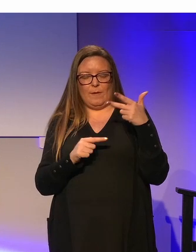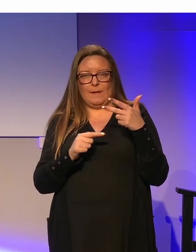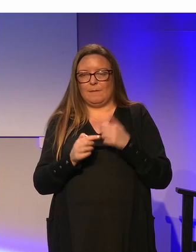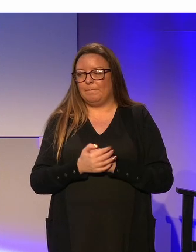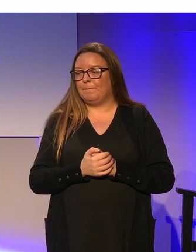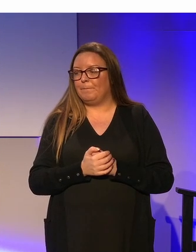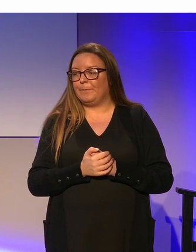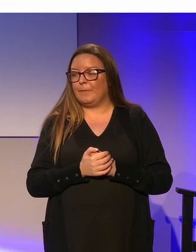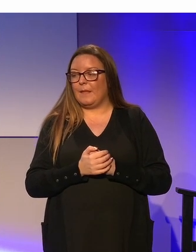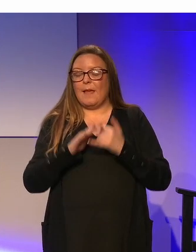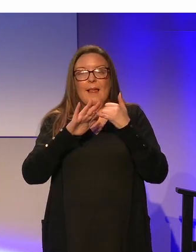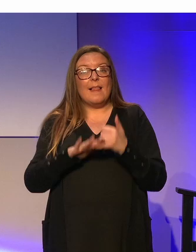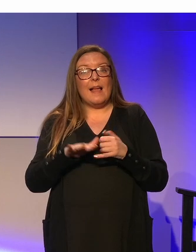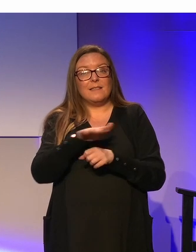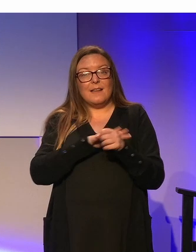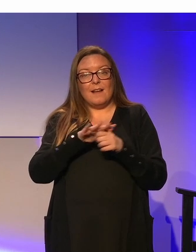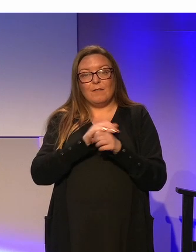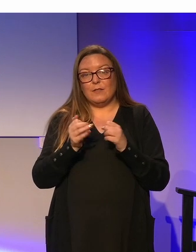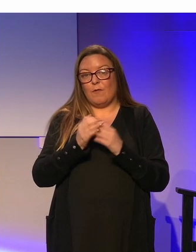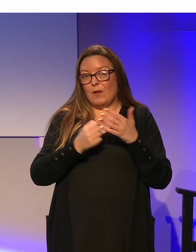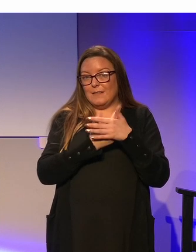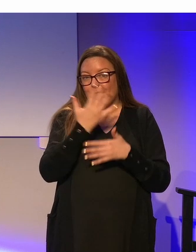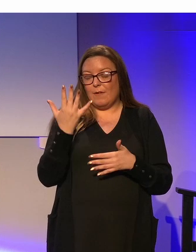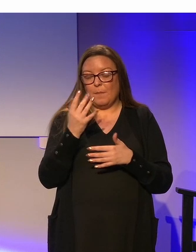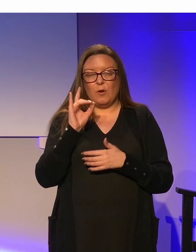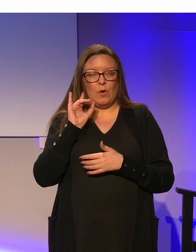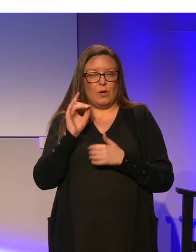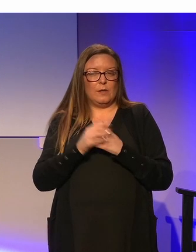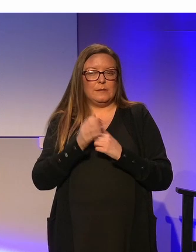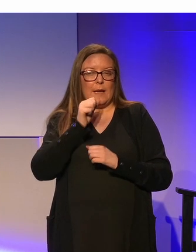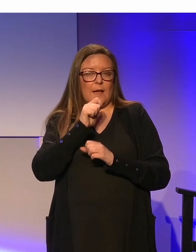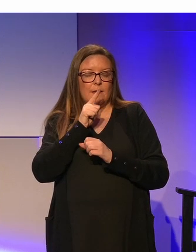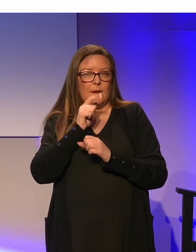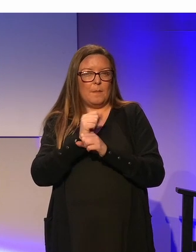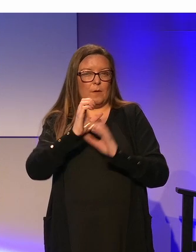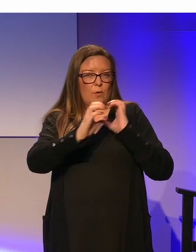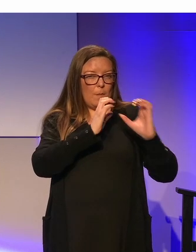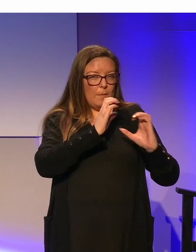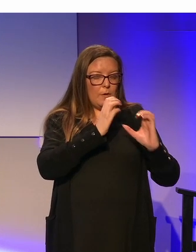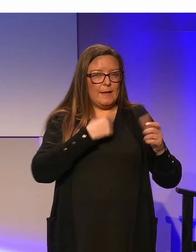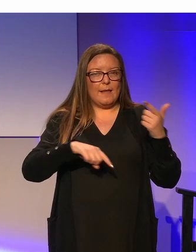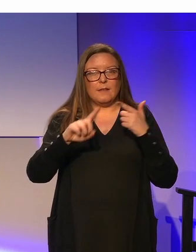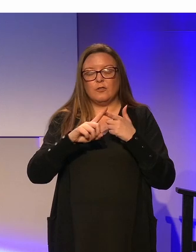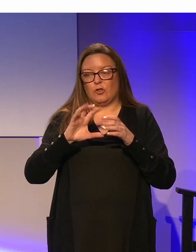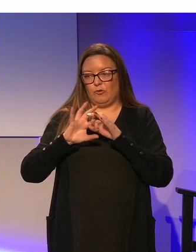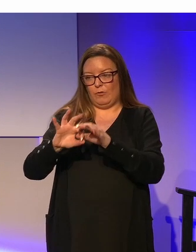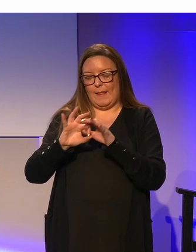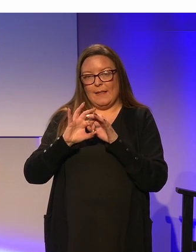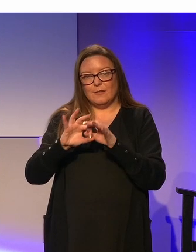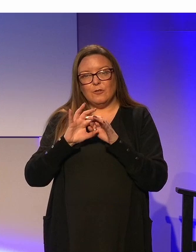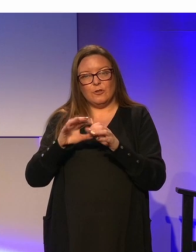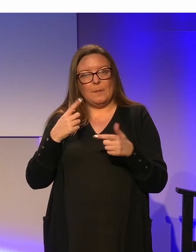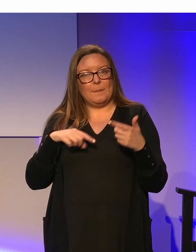Finally, areas for development, well, you've already heard those. They're around communication, they're around